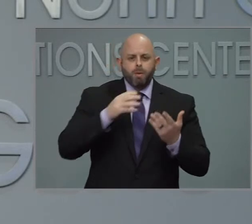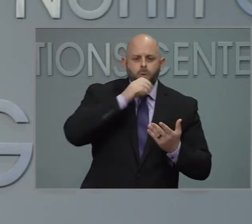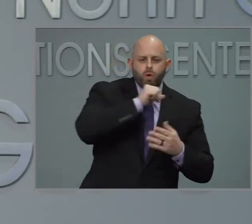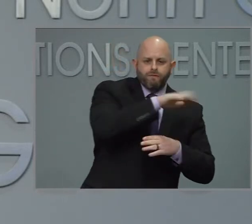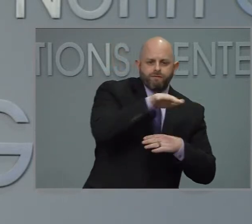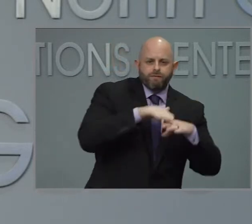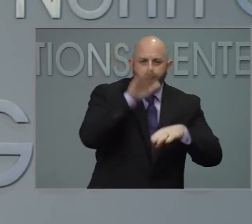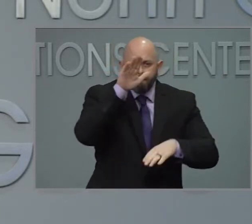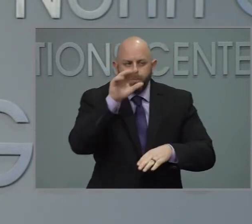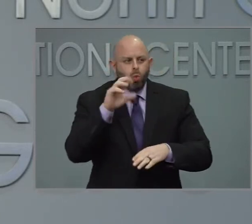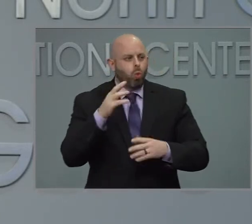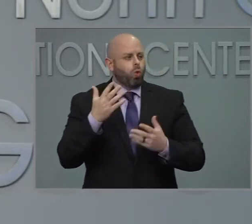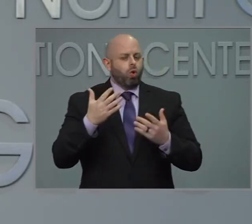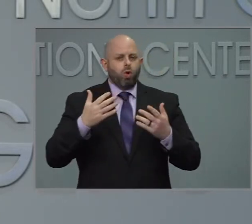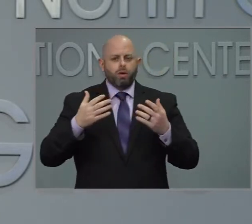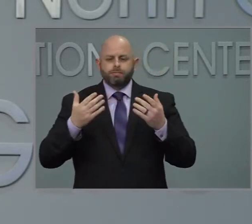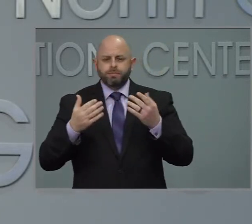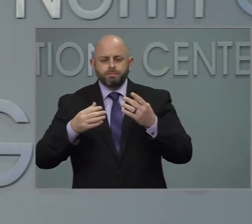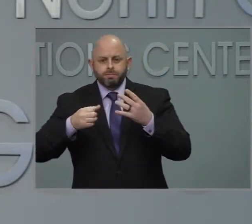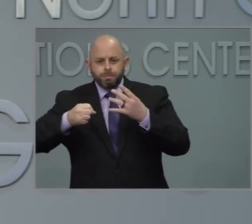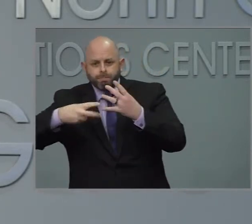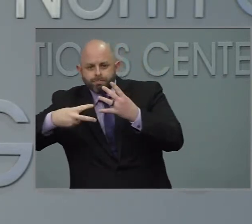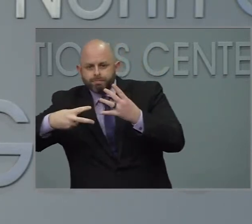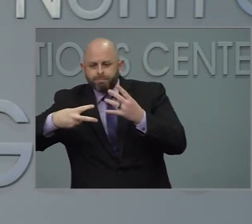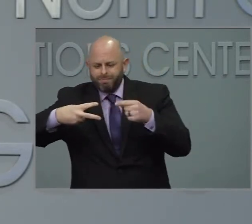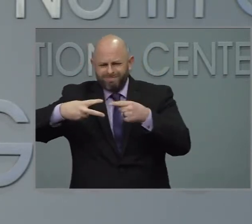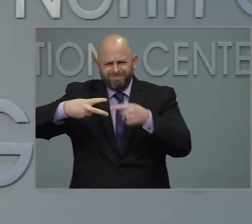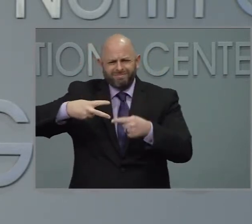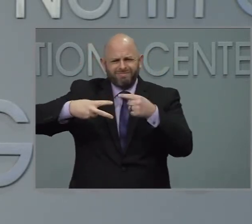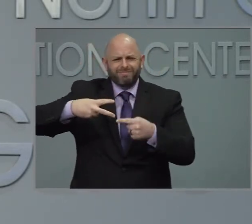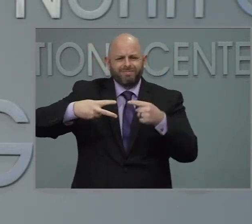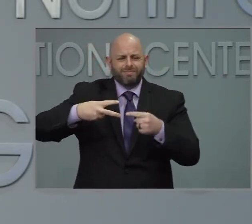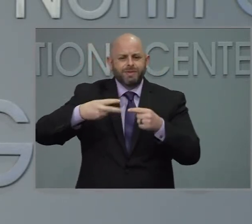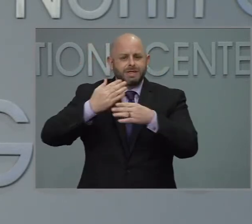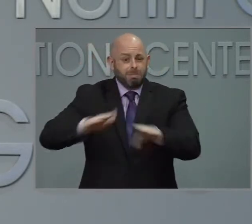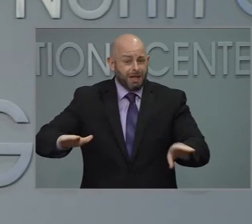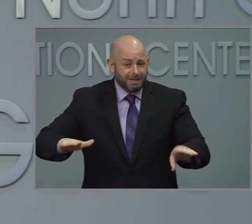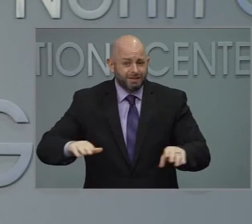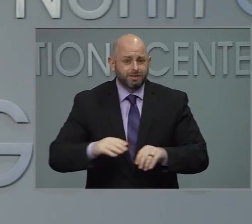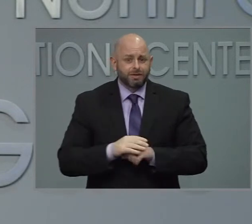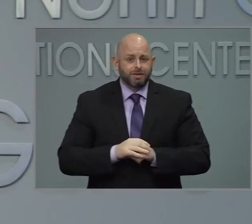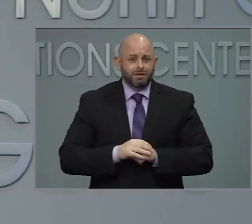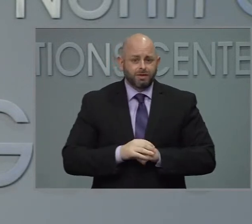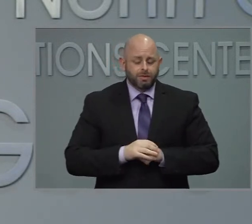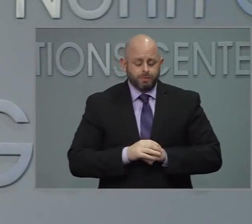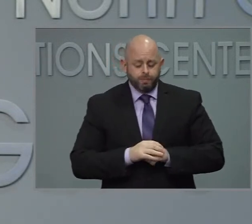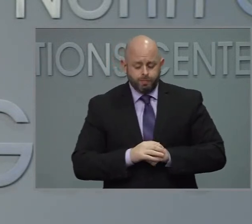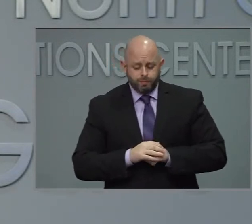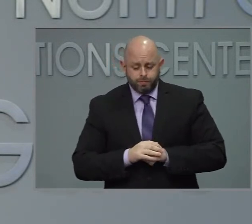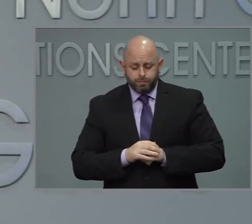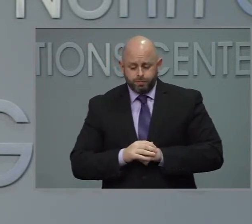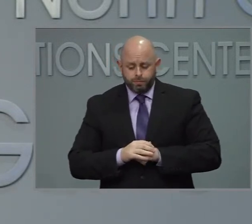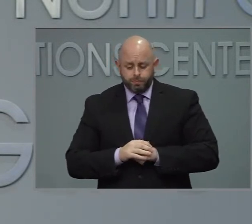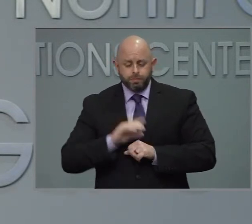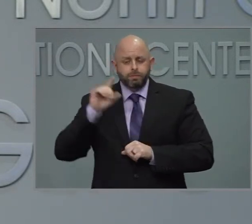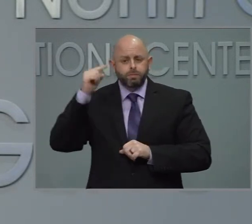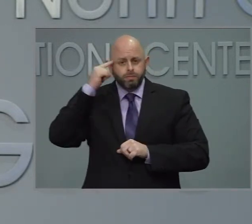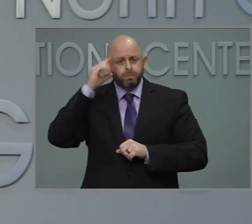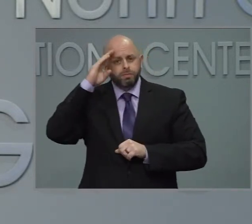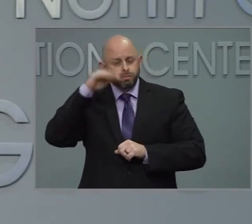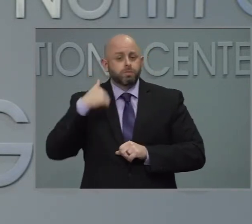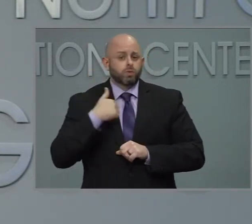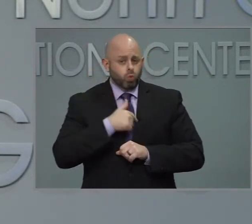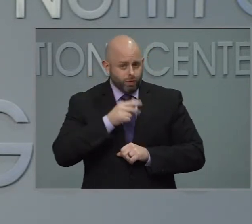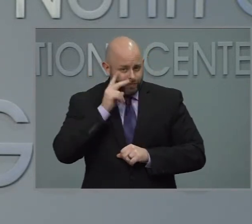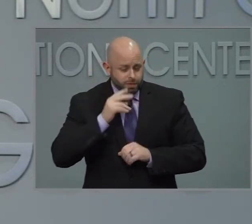like that, prior to the May 1st deadline? I know that we have continued to see an increase in the number of vaccines that we